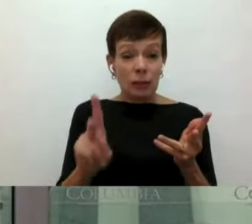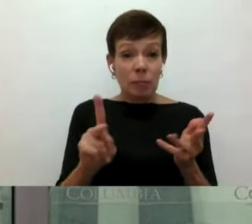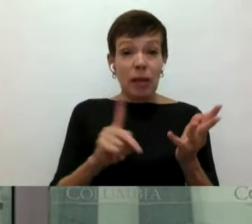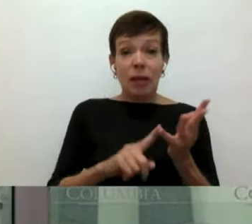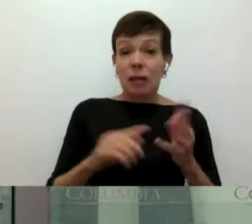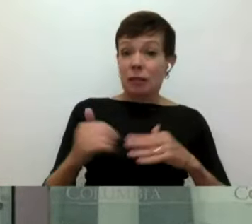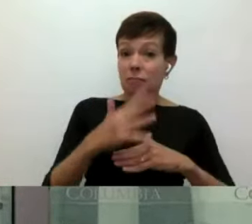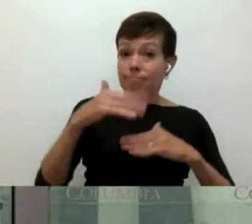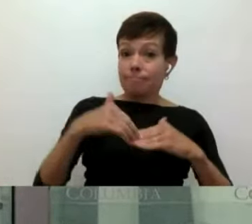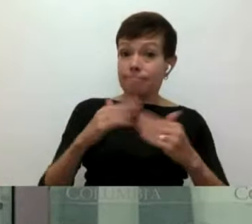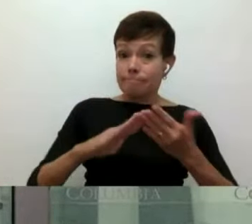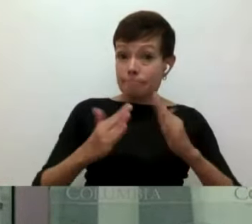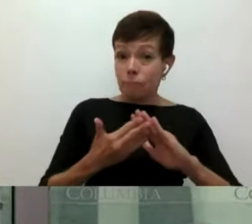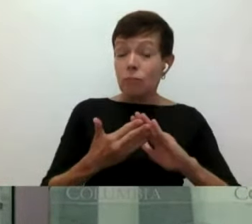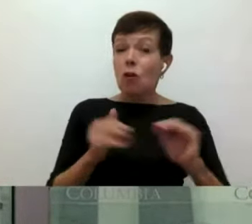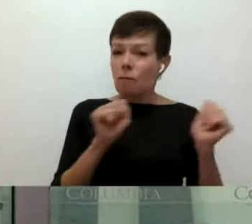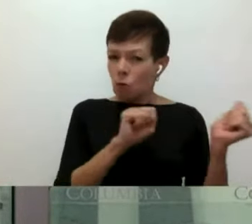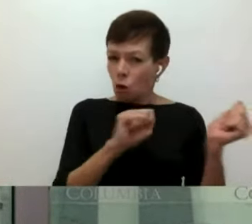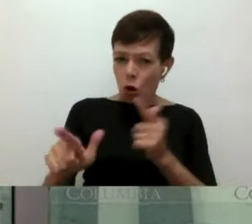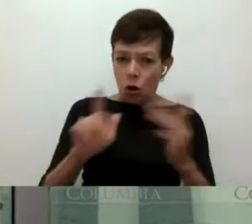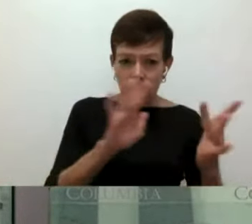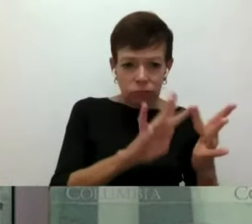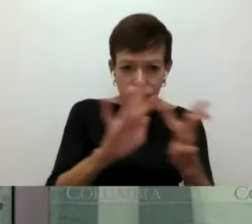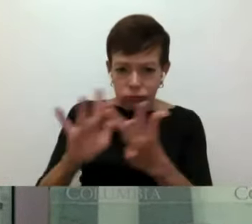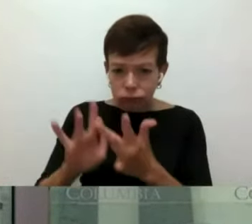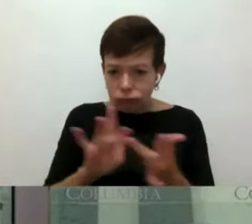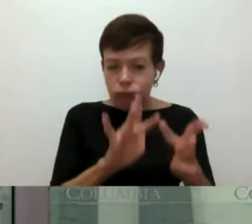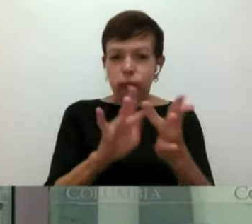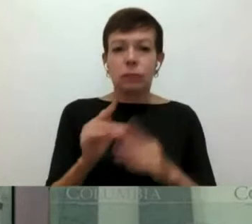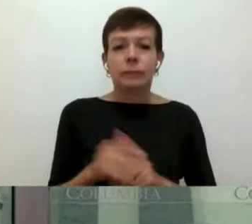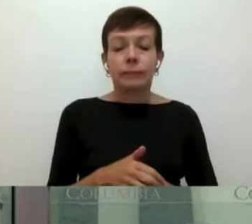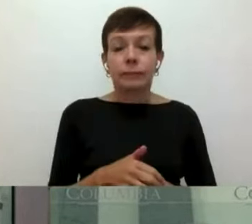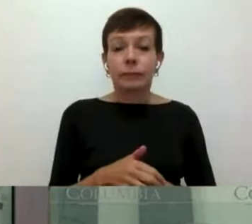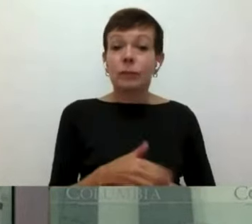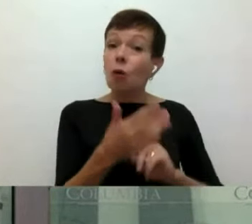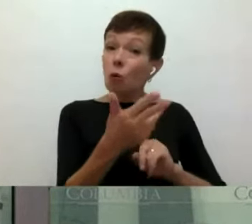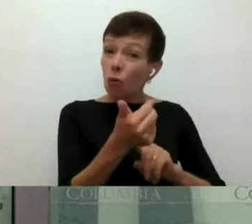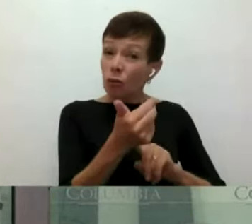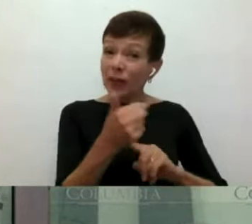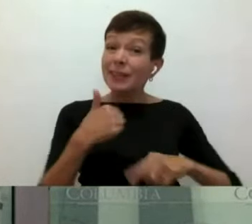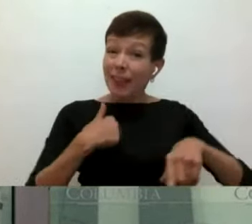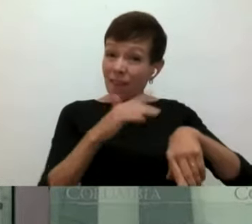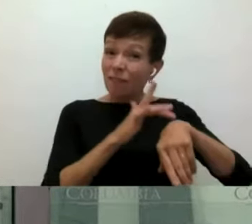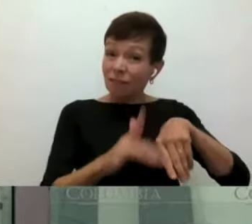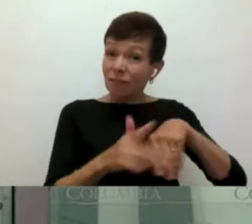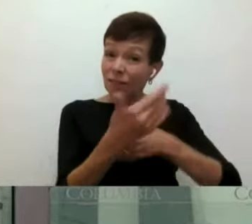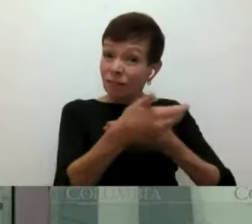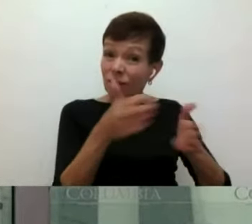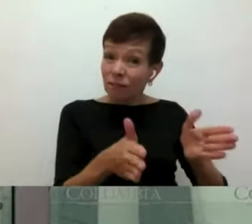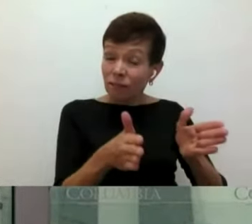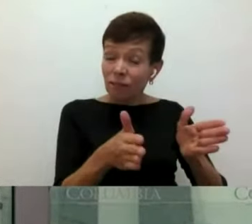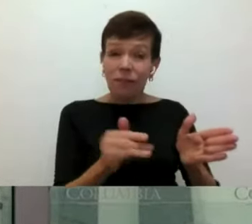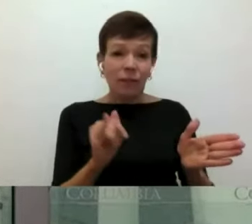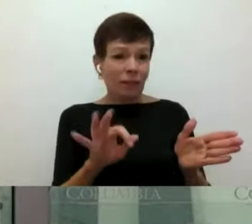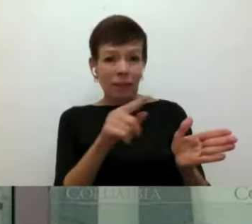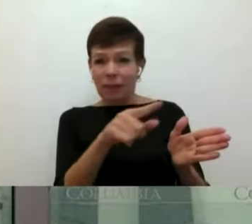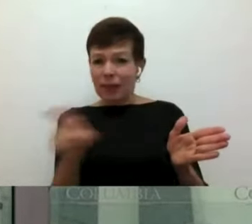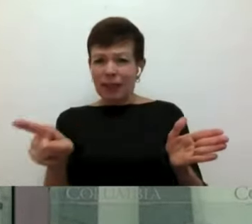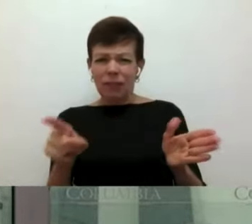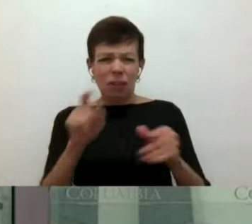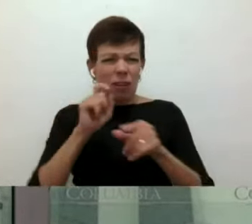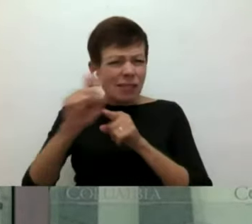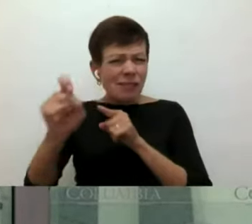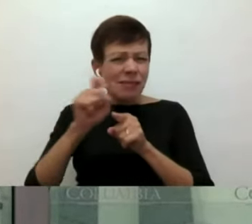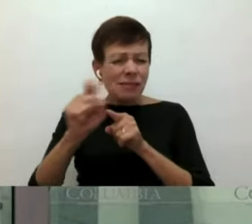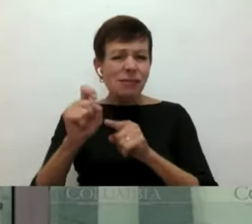Kelowna, West Bank, and West Bank First Nation, has been contacted one way or another. Accommodation in hotels is available.